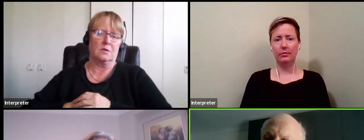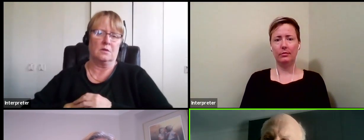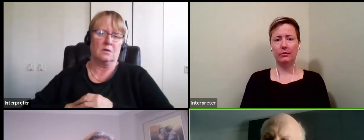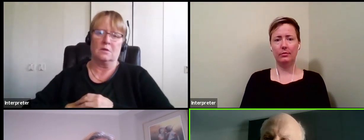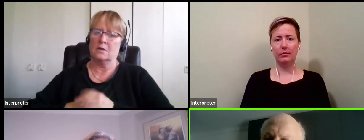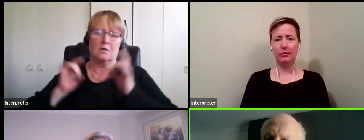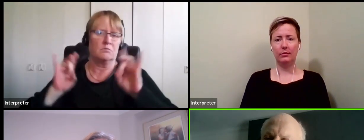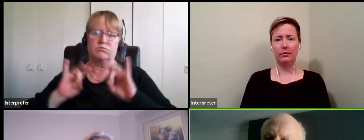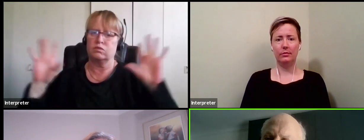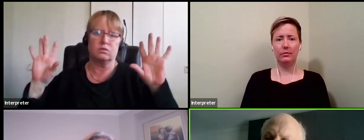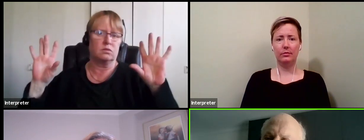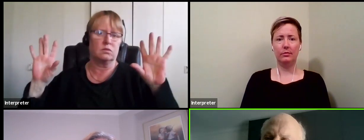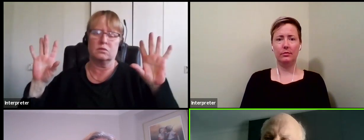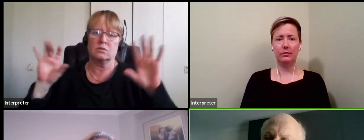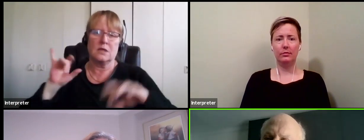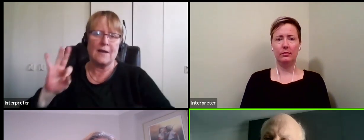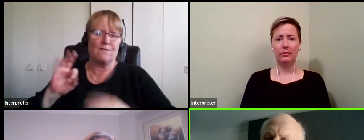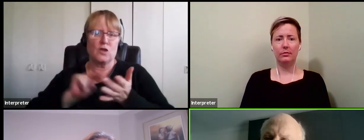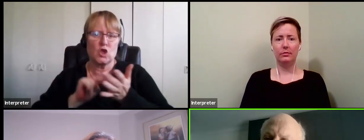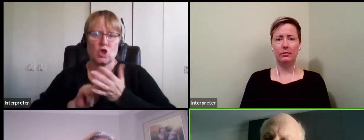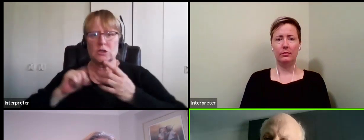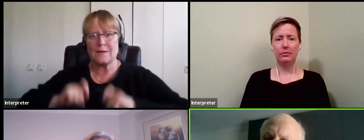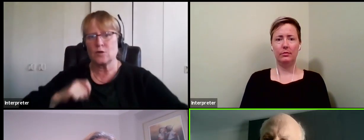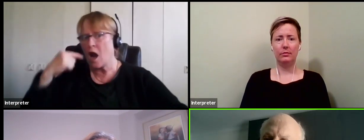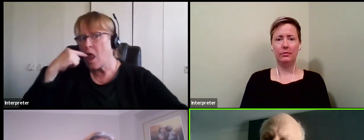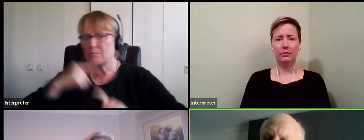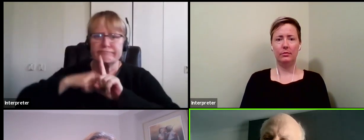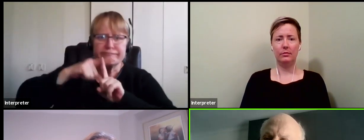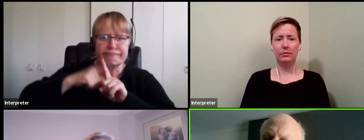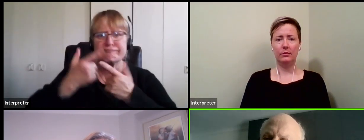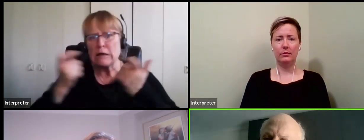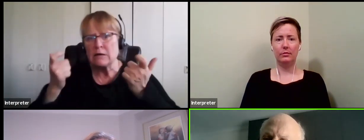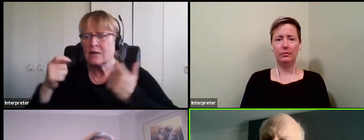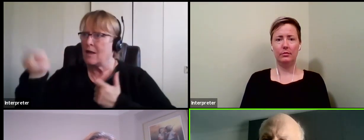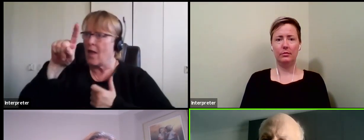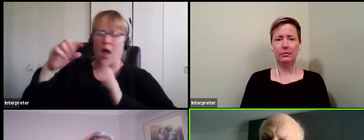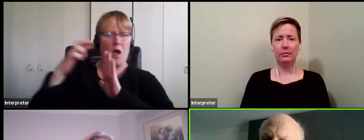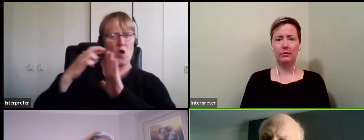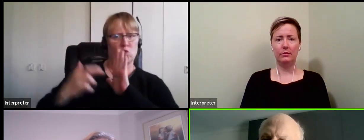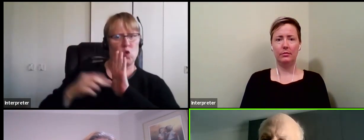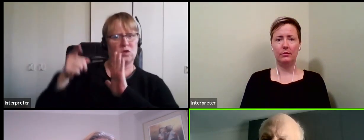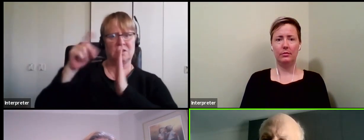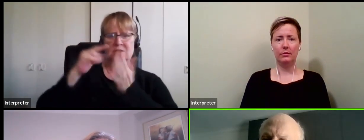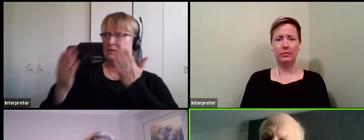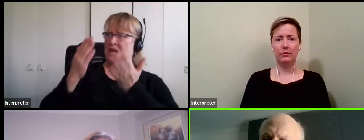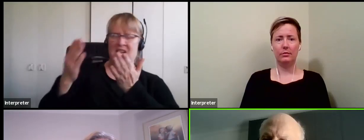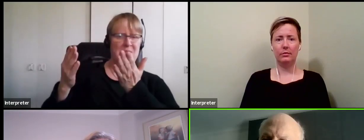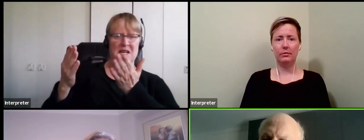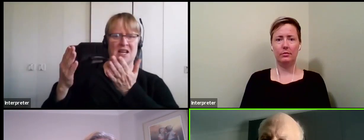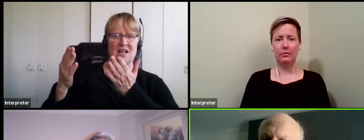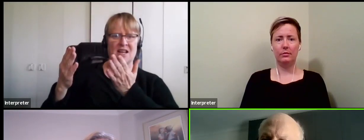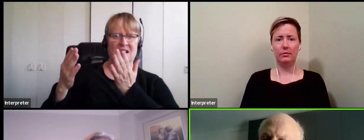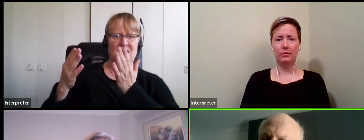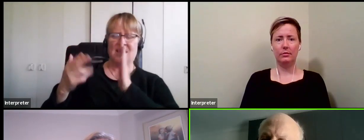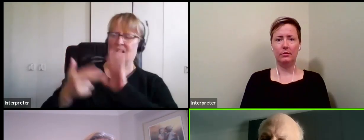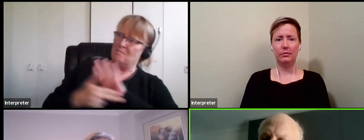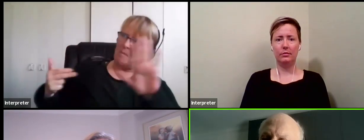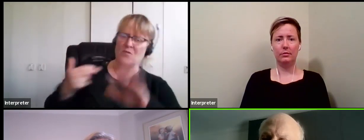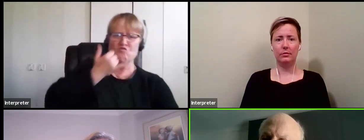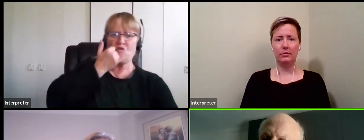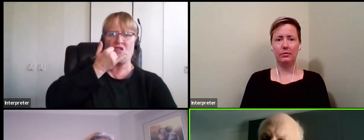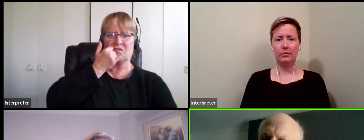triage, there's a risk that the triage rules may wrongly take into account some disabilities in deciding